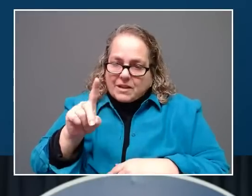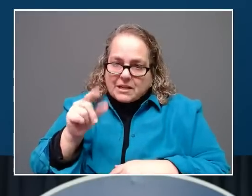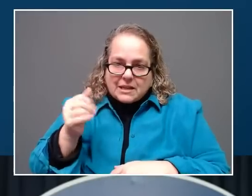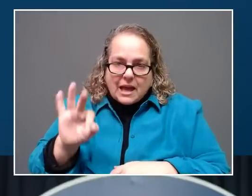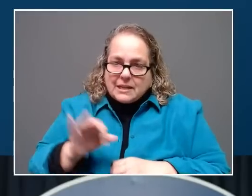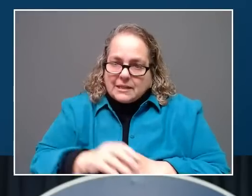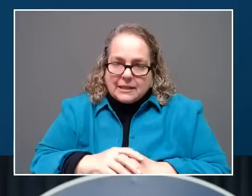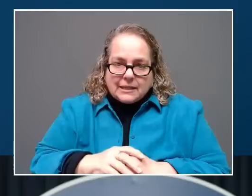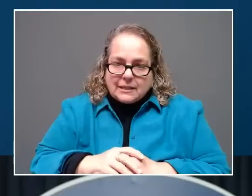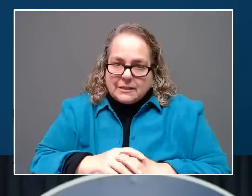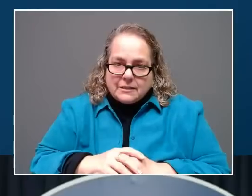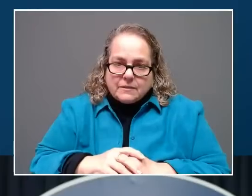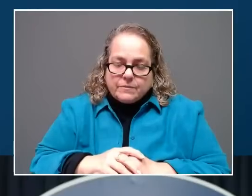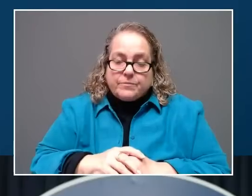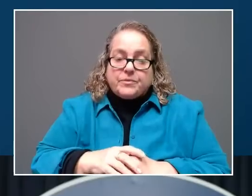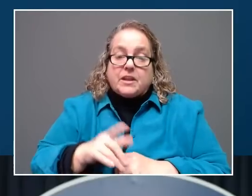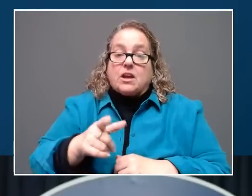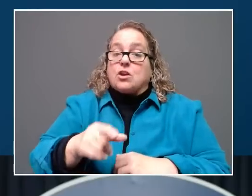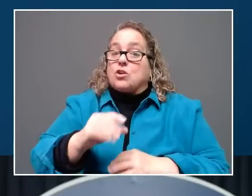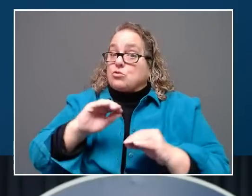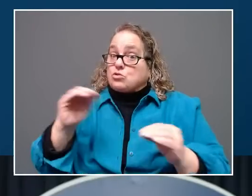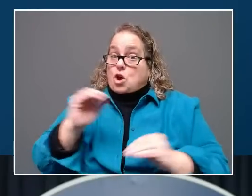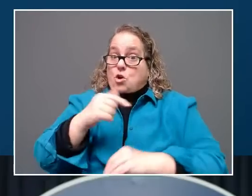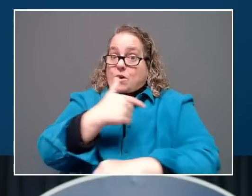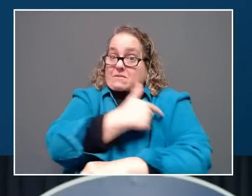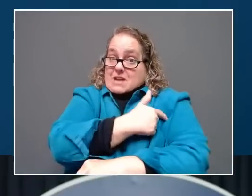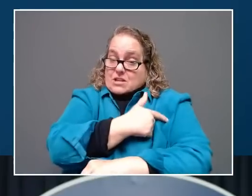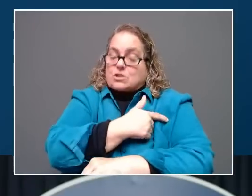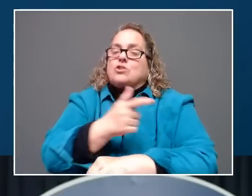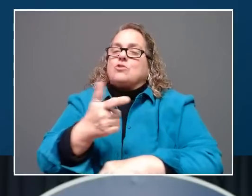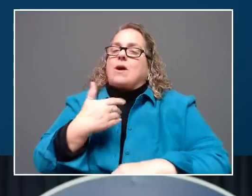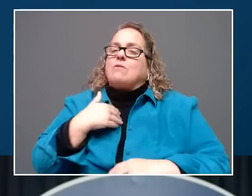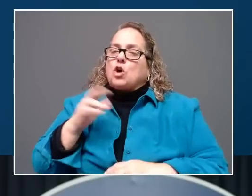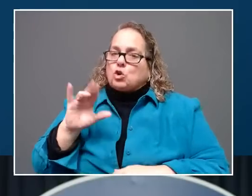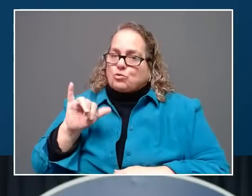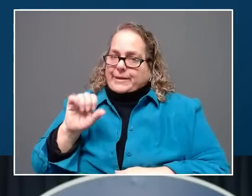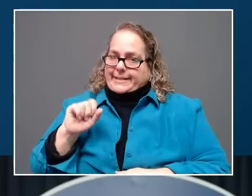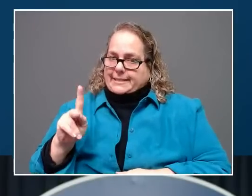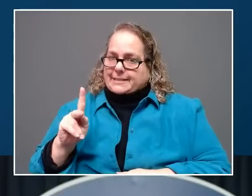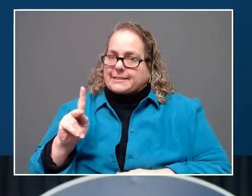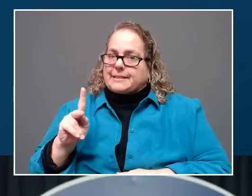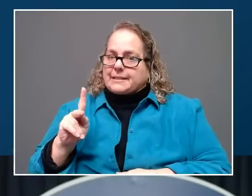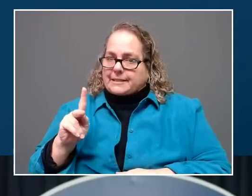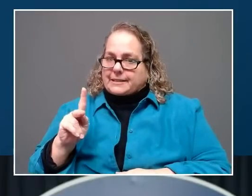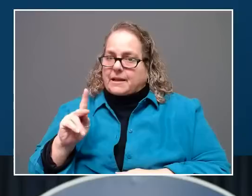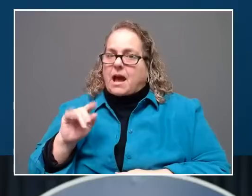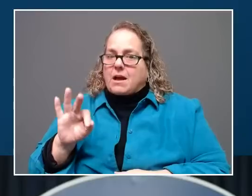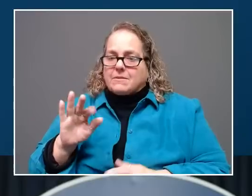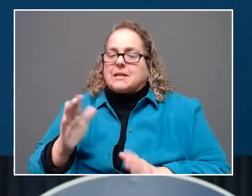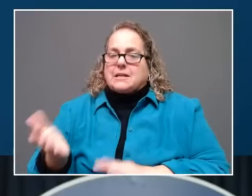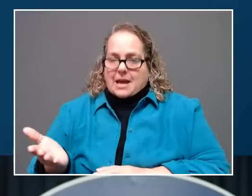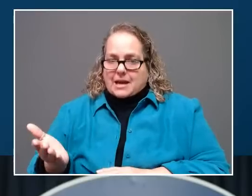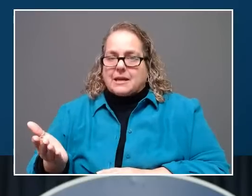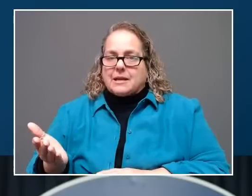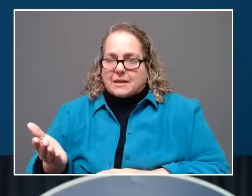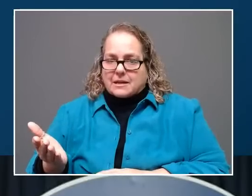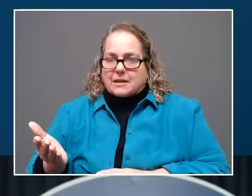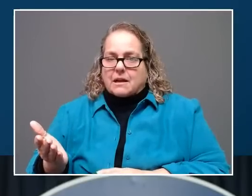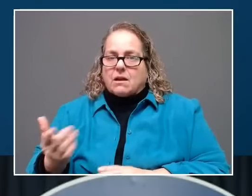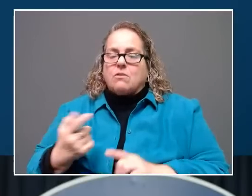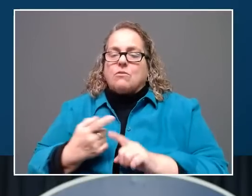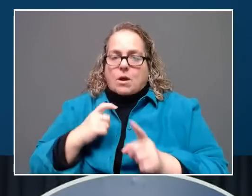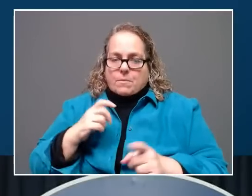are unvaccinated, you certainly have a possibility of dying from